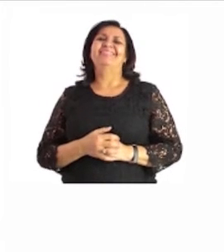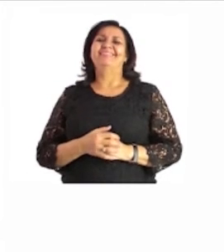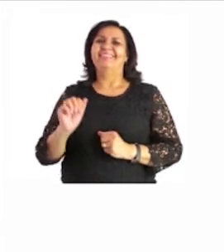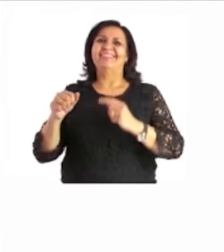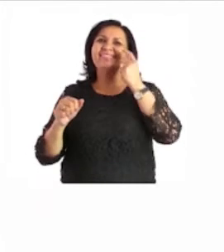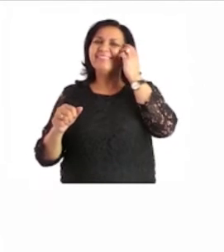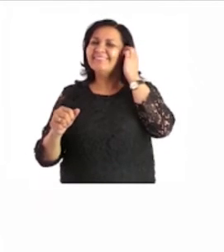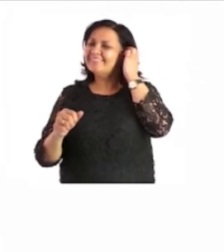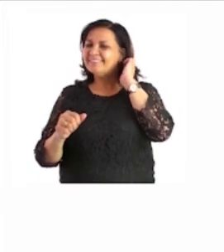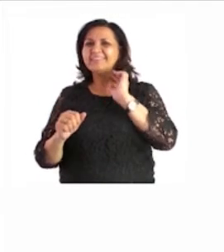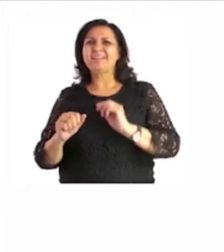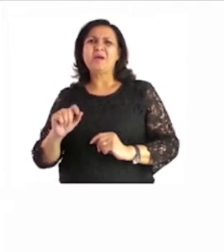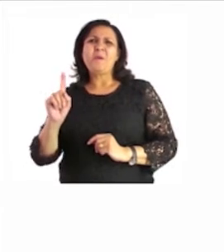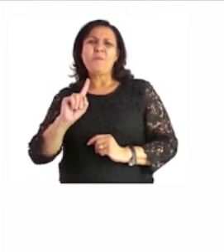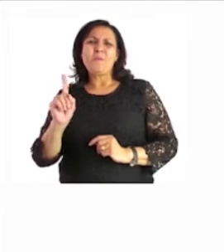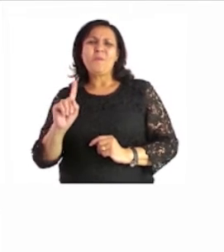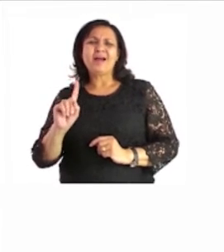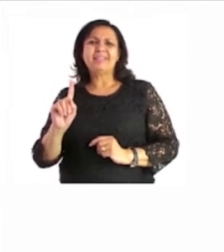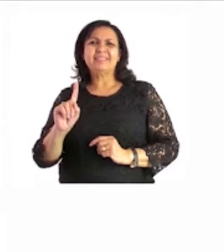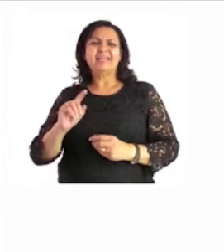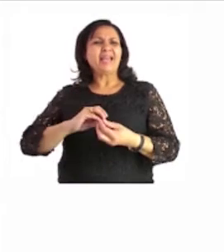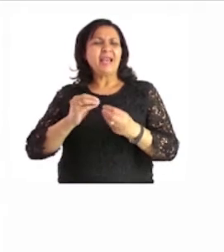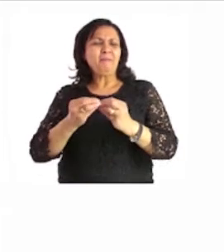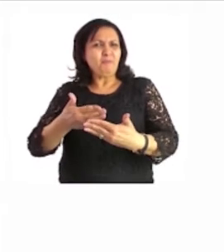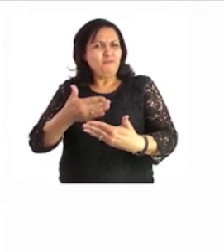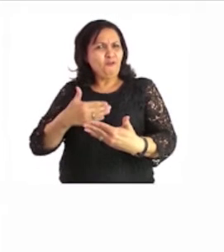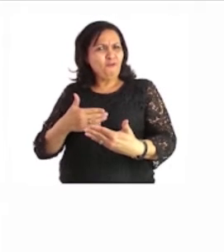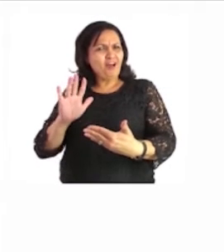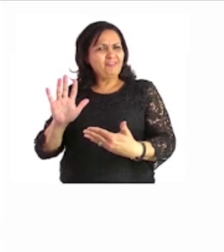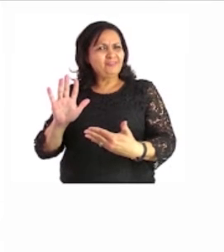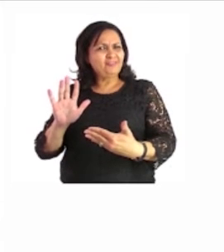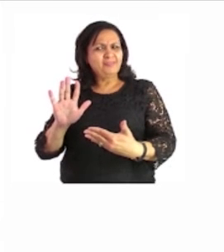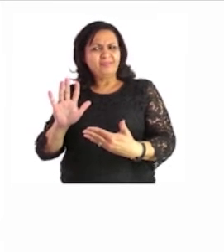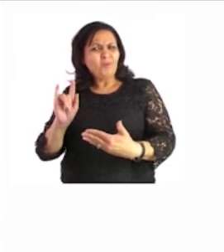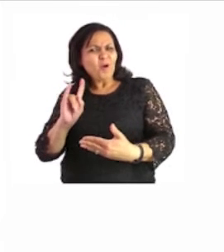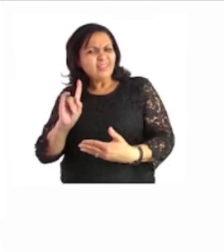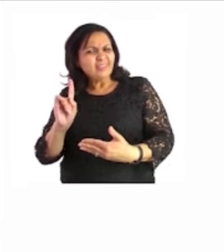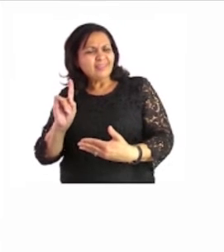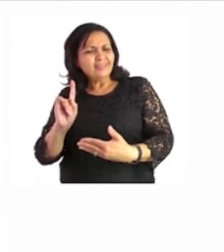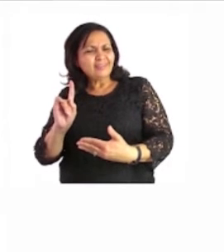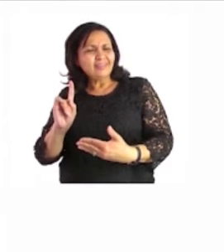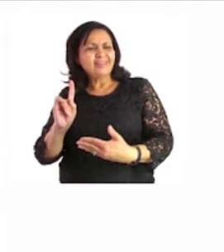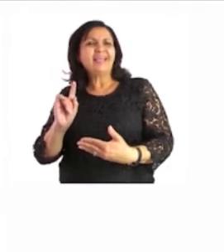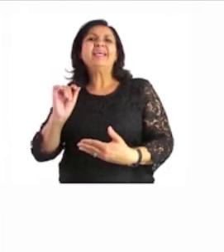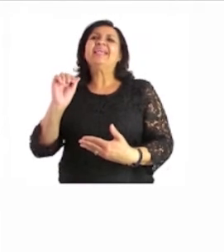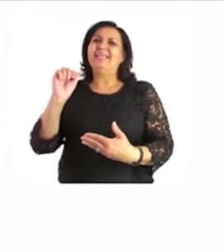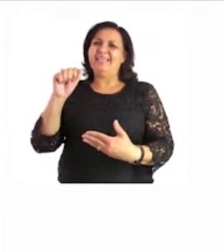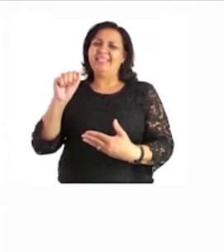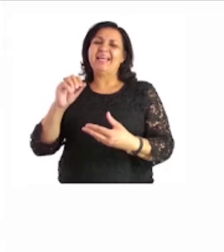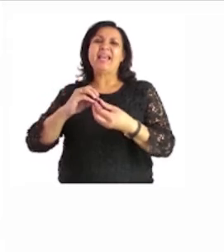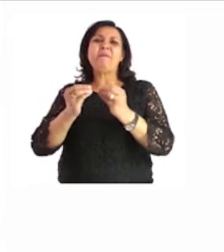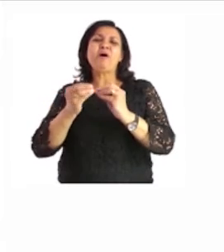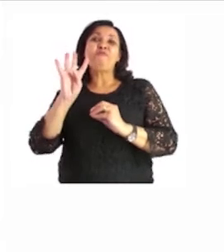Yes. What number comes before number 5? I can see you know. Yes, it's